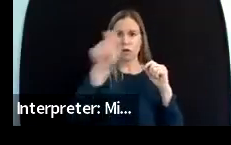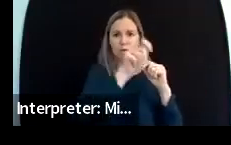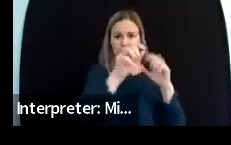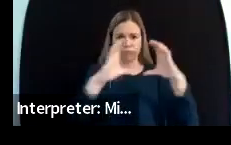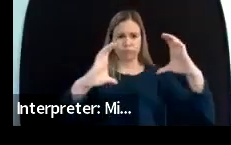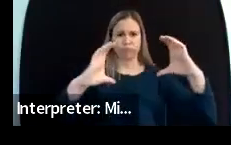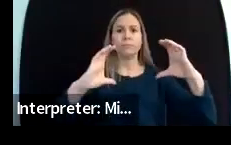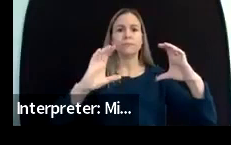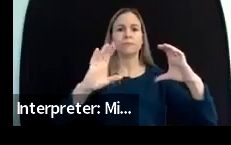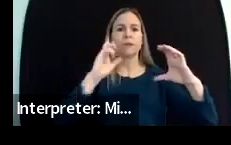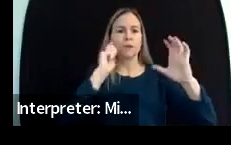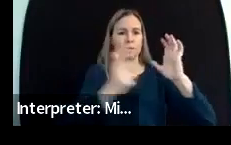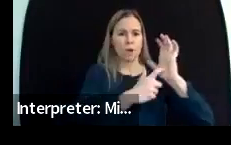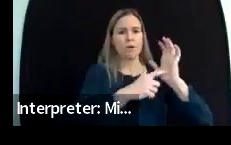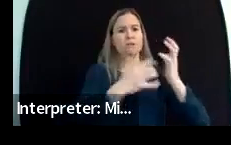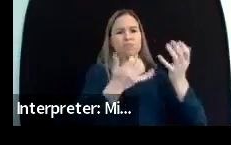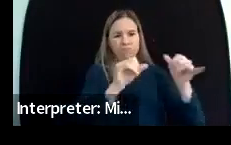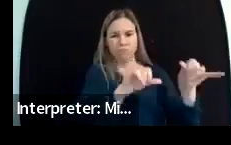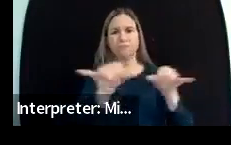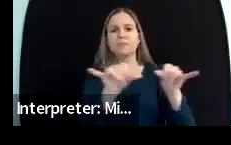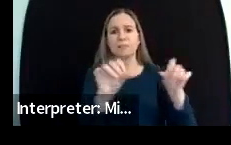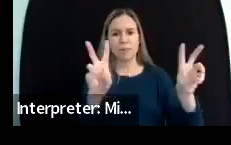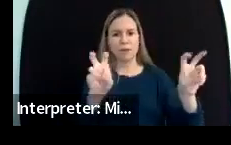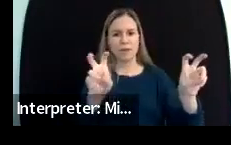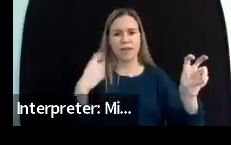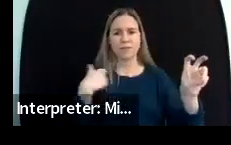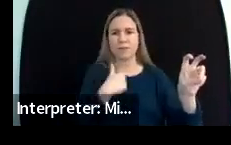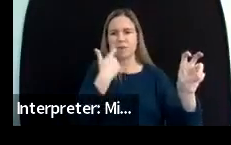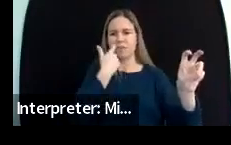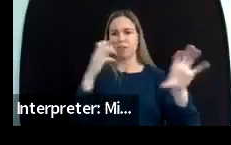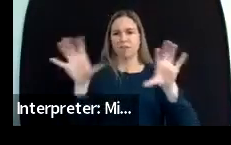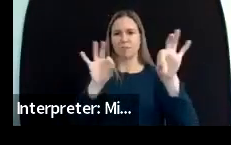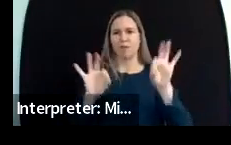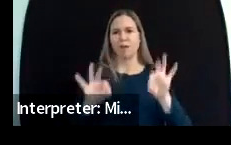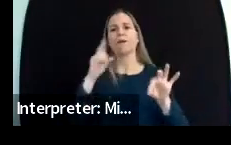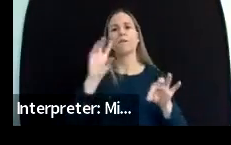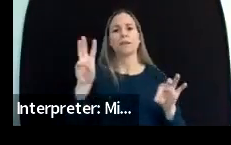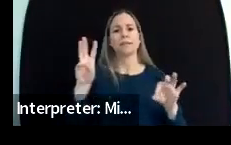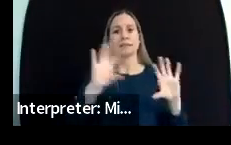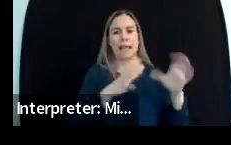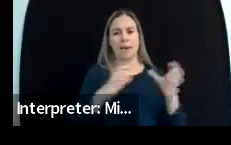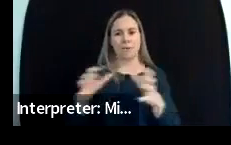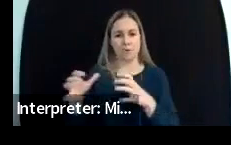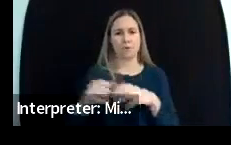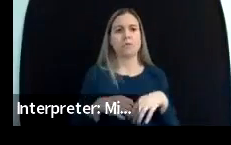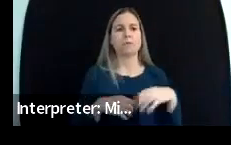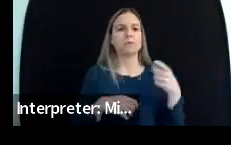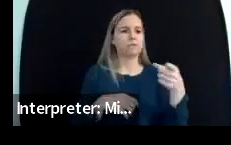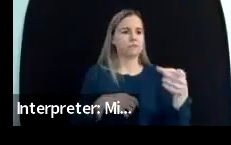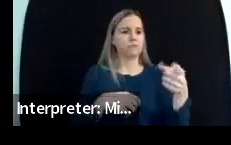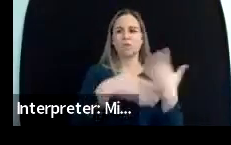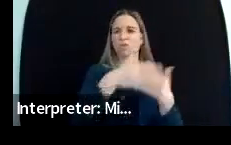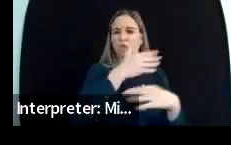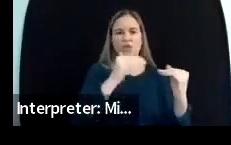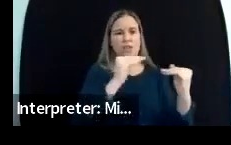you're going to see similar themes to what we just pulled out, those 6 categories that we just pulled out, but social inequities,